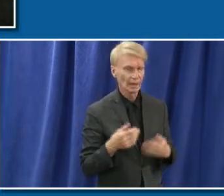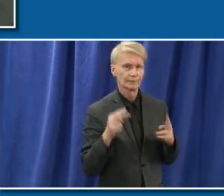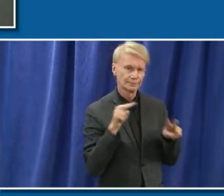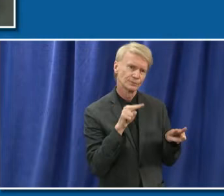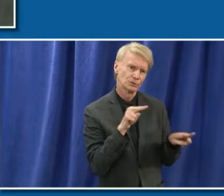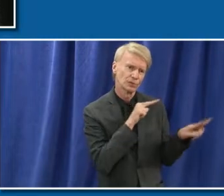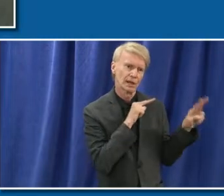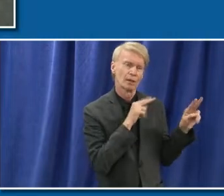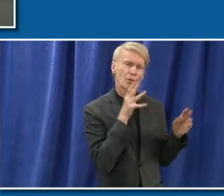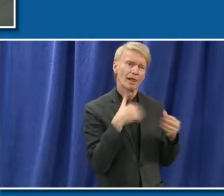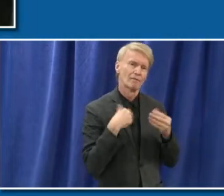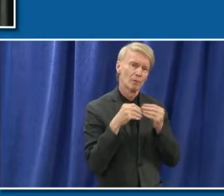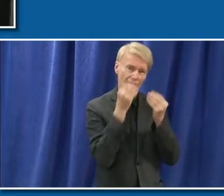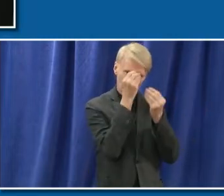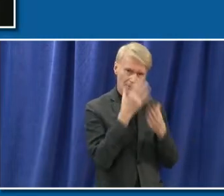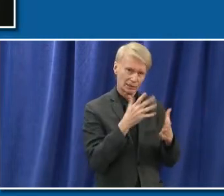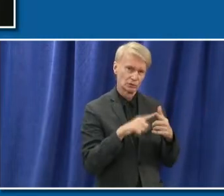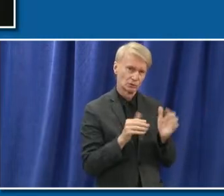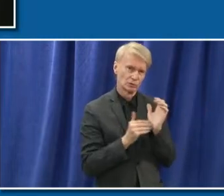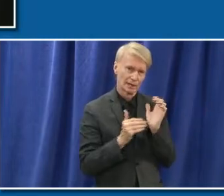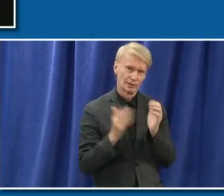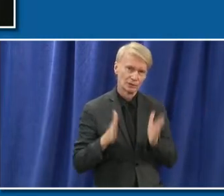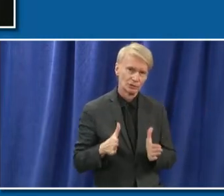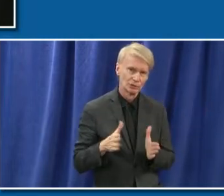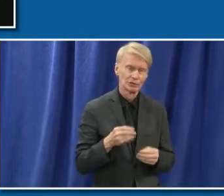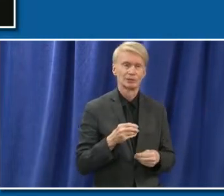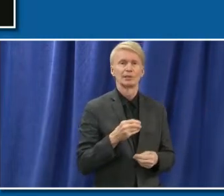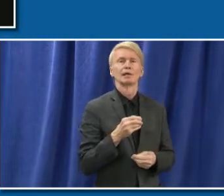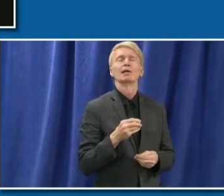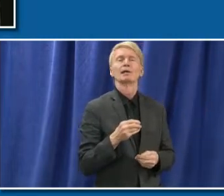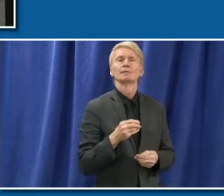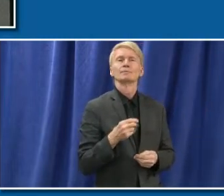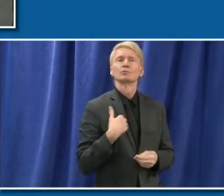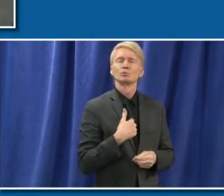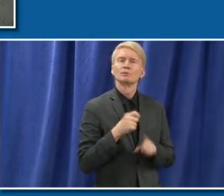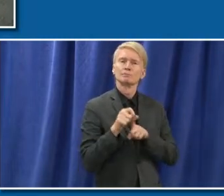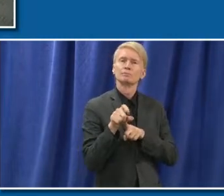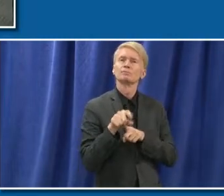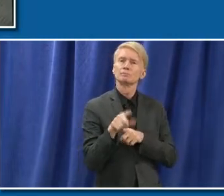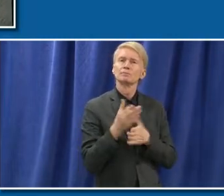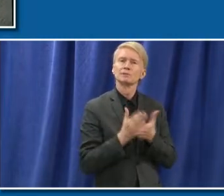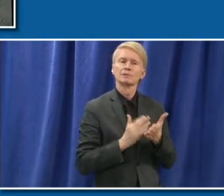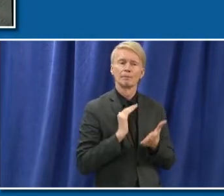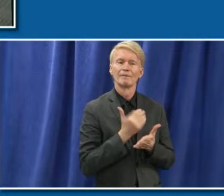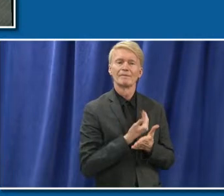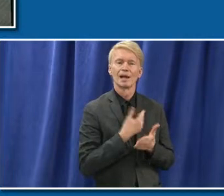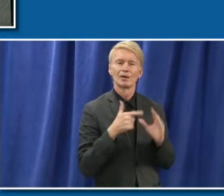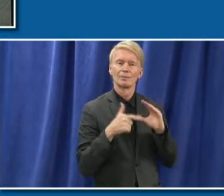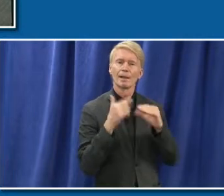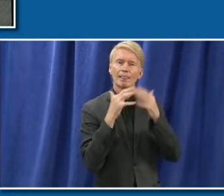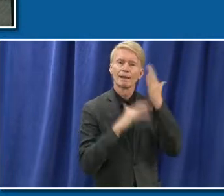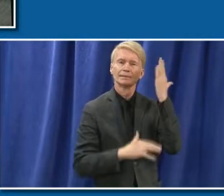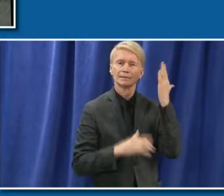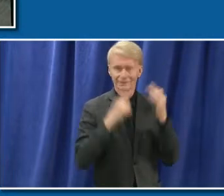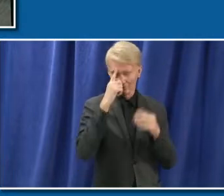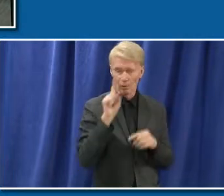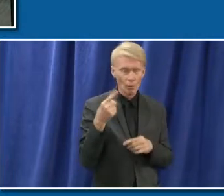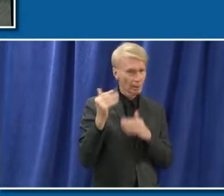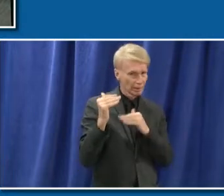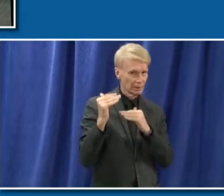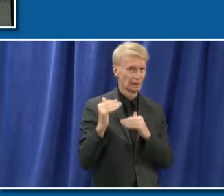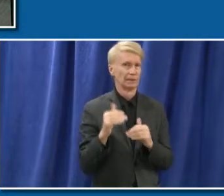more information coming out to providers. We've sent some information via some of our listservs that are specifically for